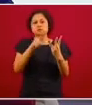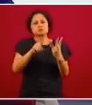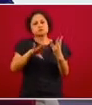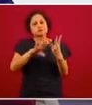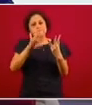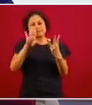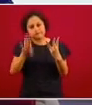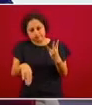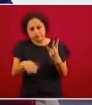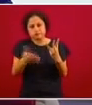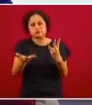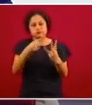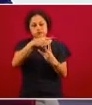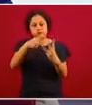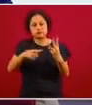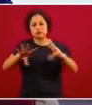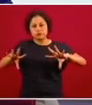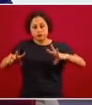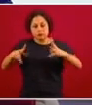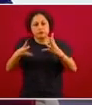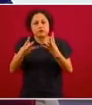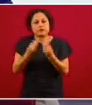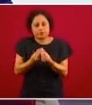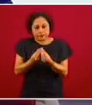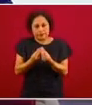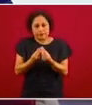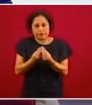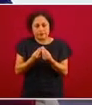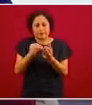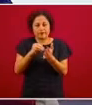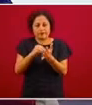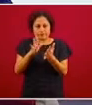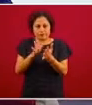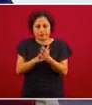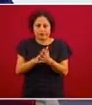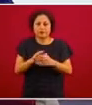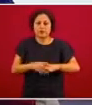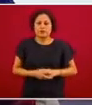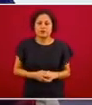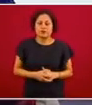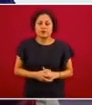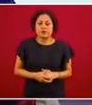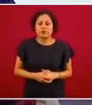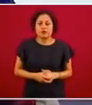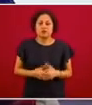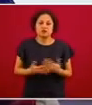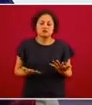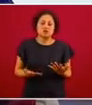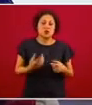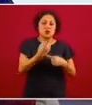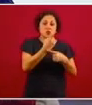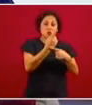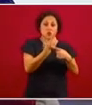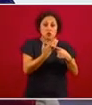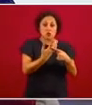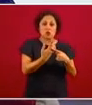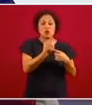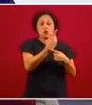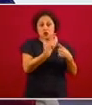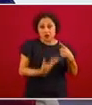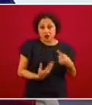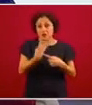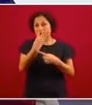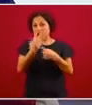So remember, the suspect case number has to do with people who are identified as possible